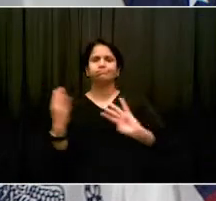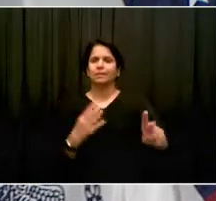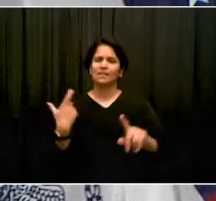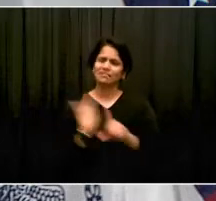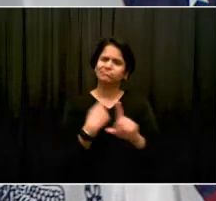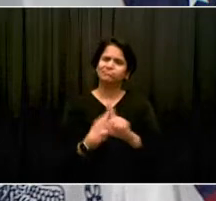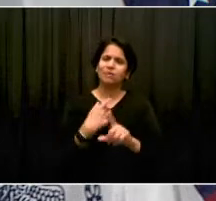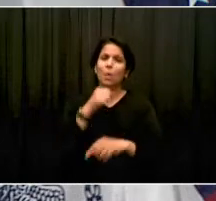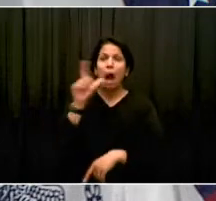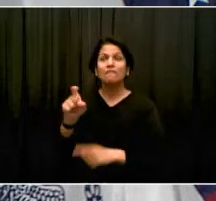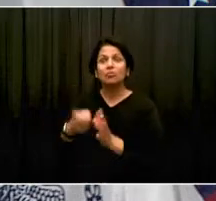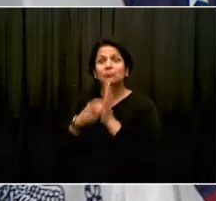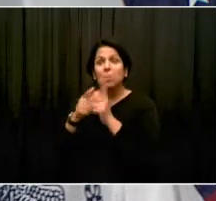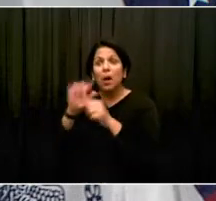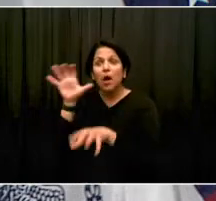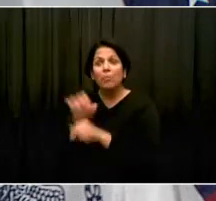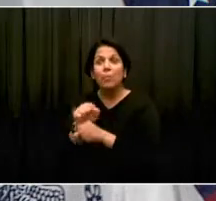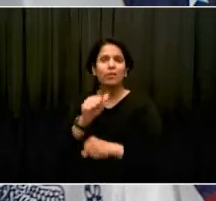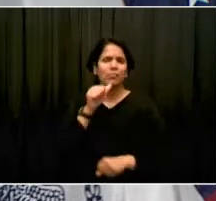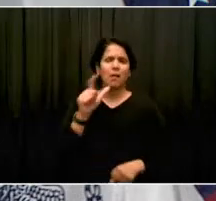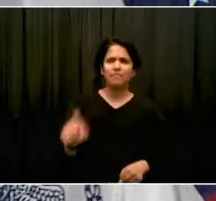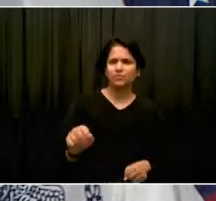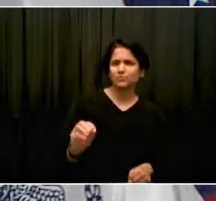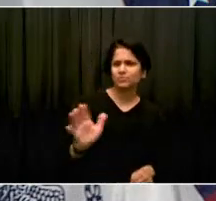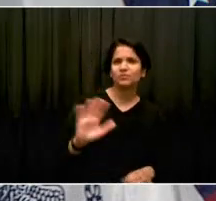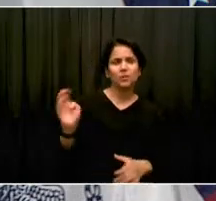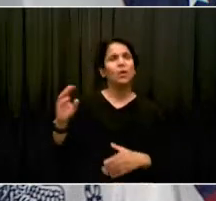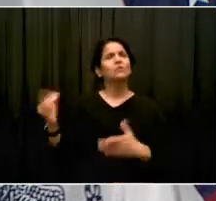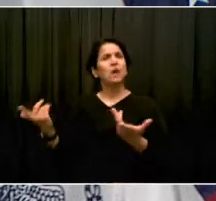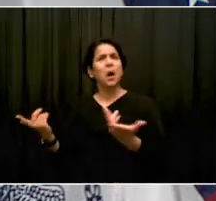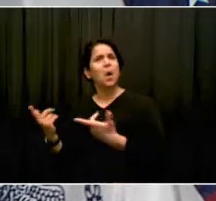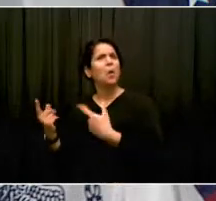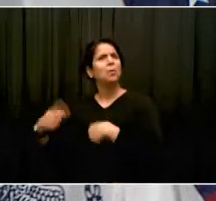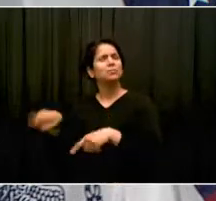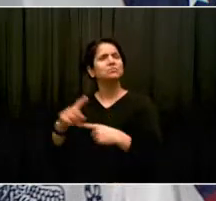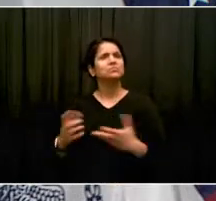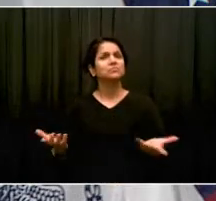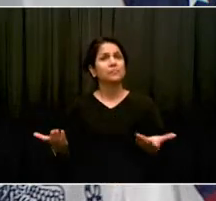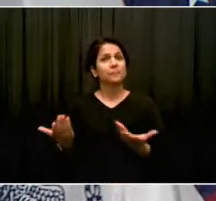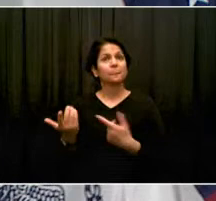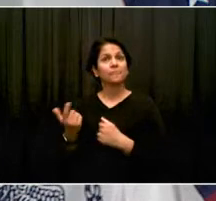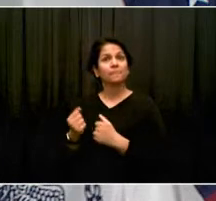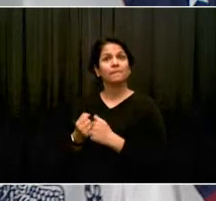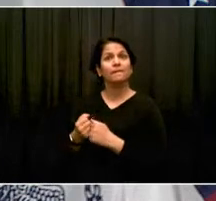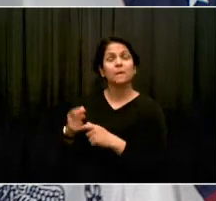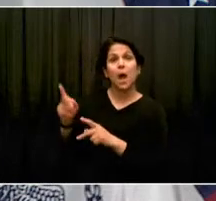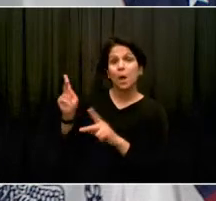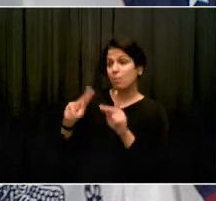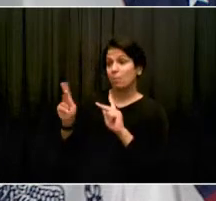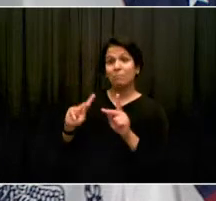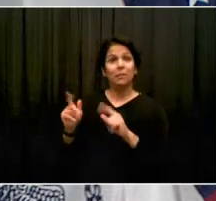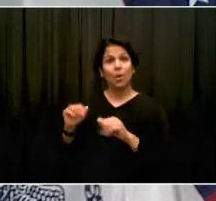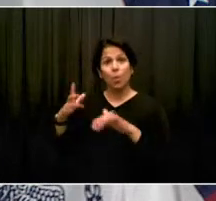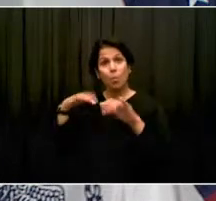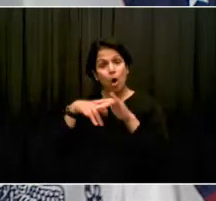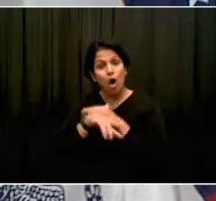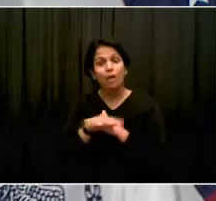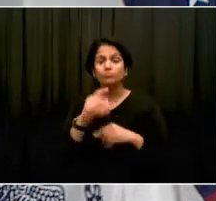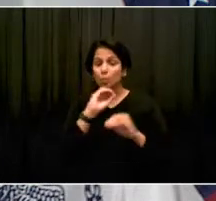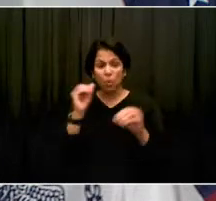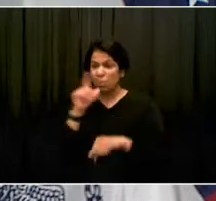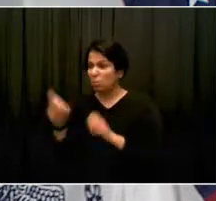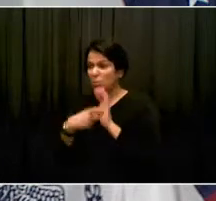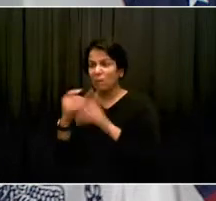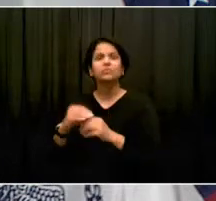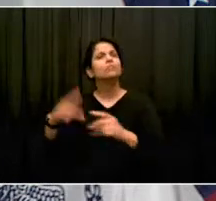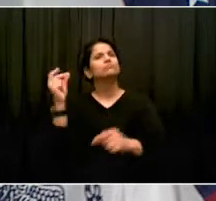we're able to do walk-ins and community-based organizations, houses of worship, this constantly is moving the needle, and we'll be doing a lot more of that going